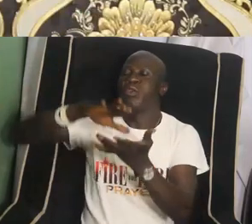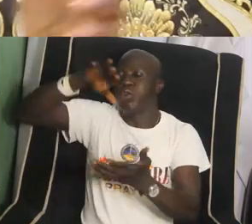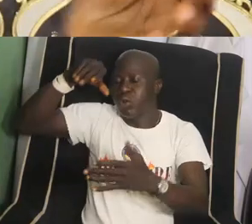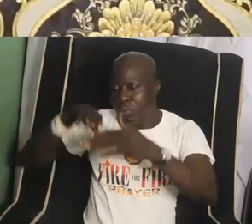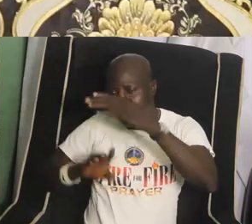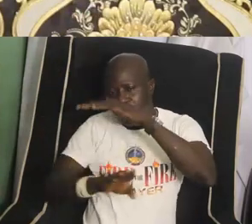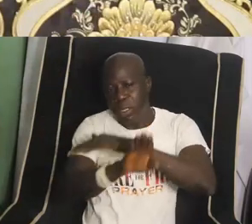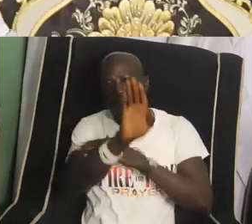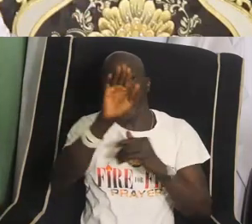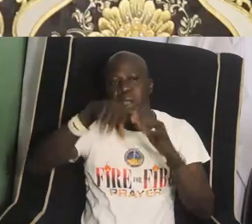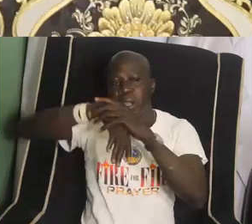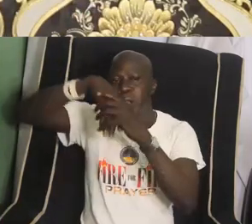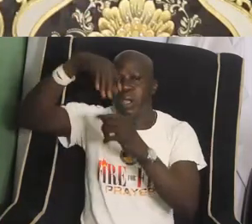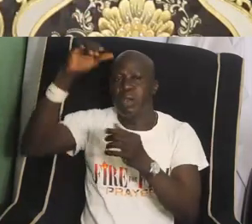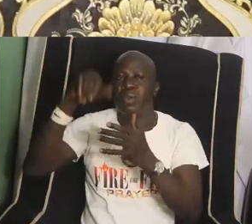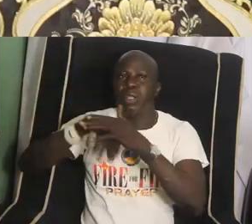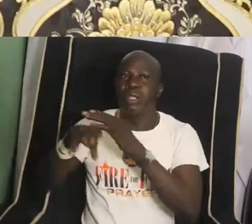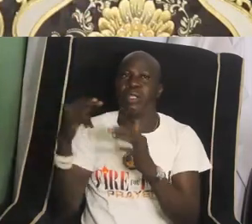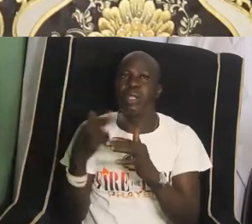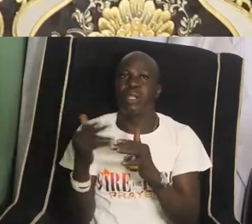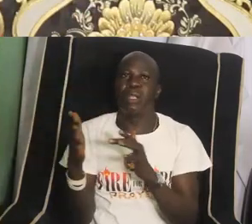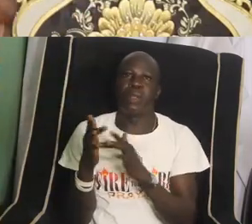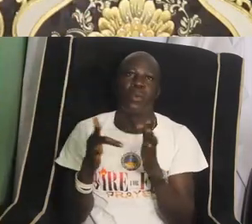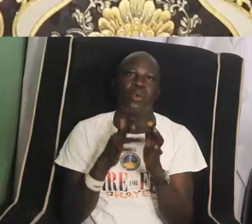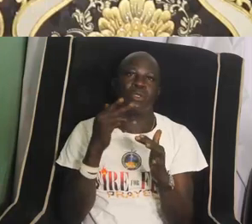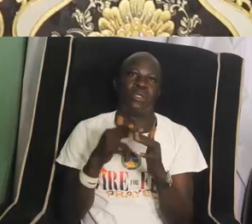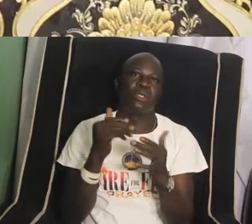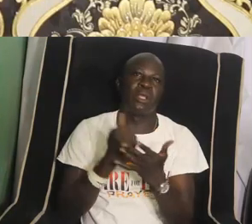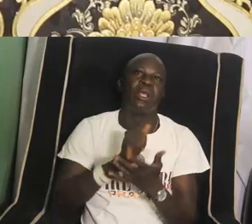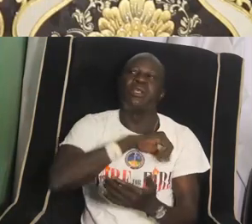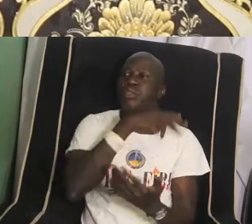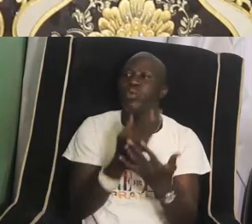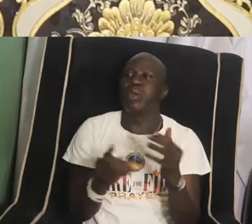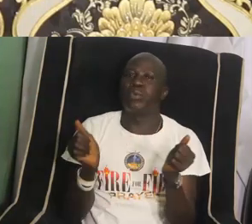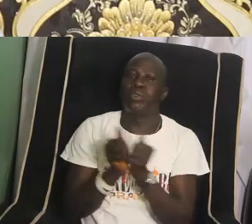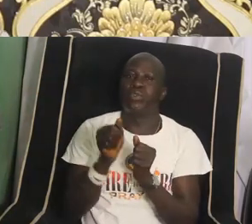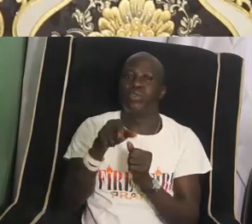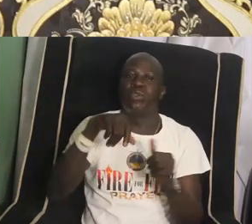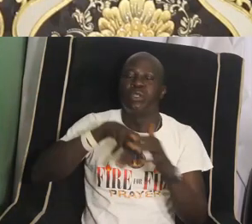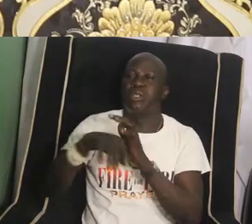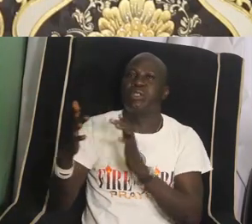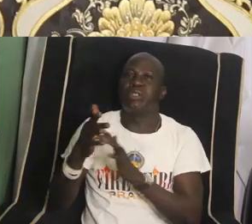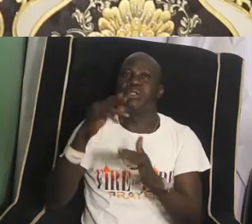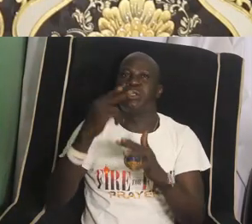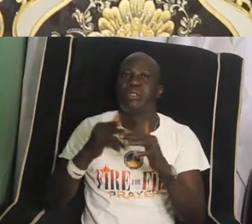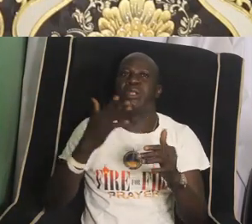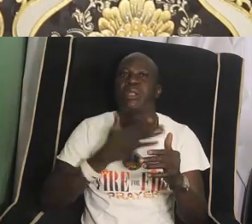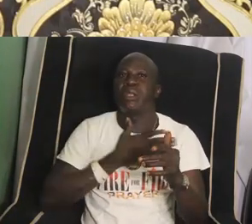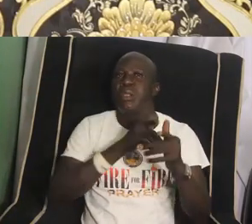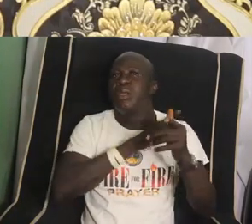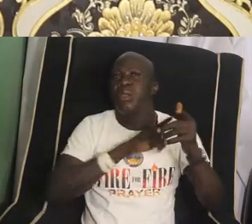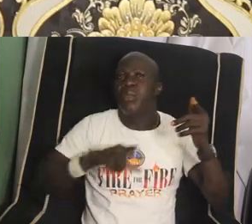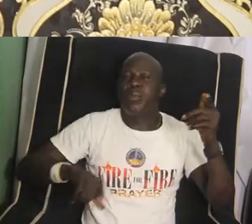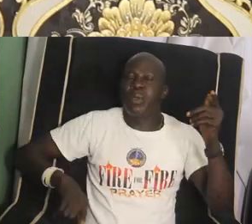me, jade. My glory in the name of Jesus. Hey. You have come to Jesus. It is well with you. Jesus, follow our